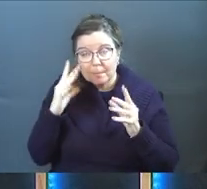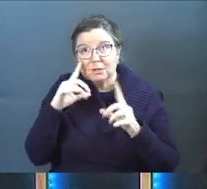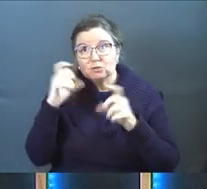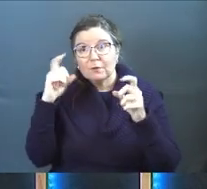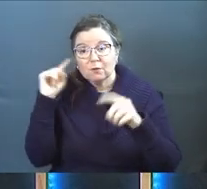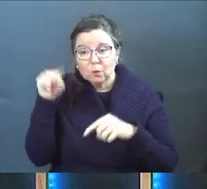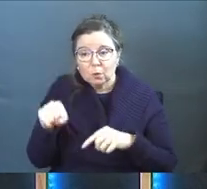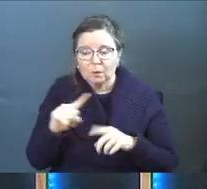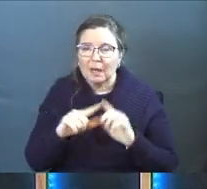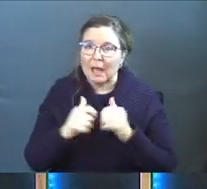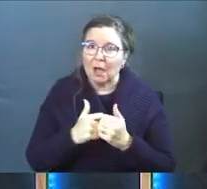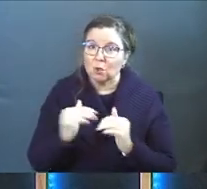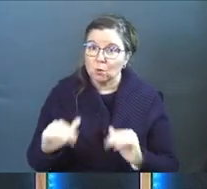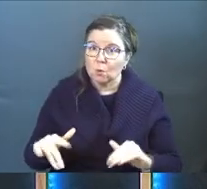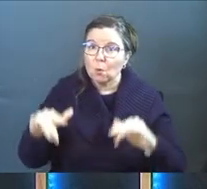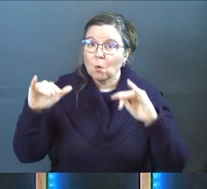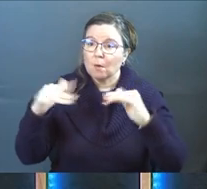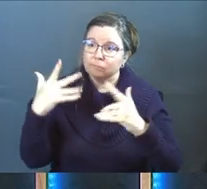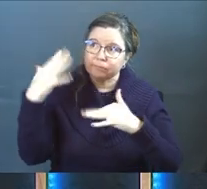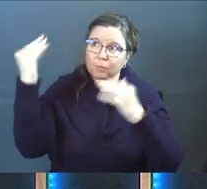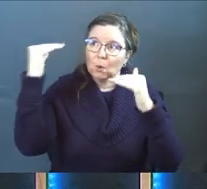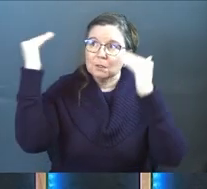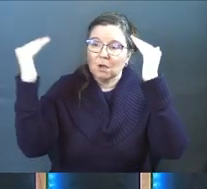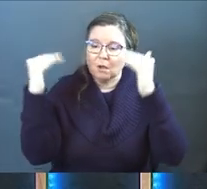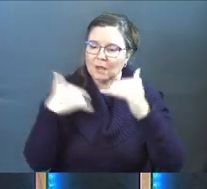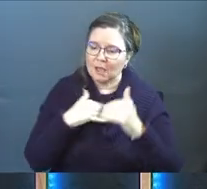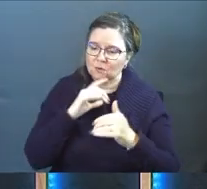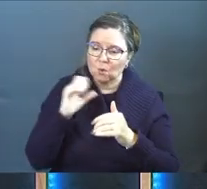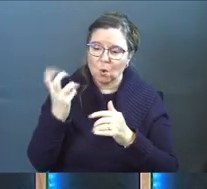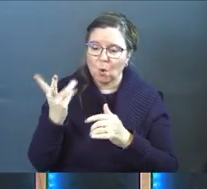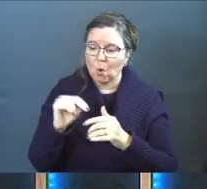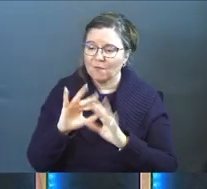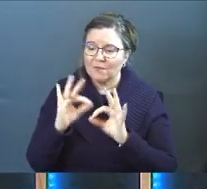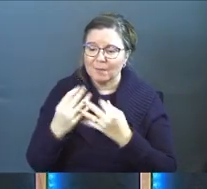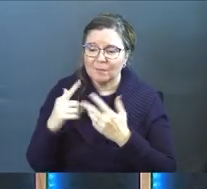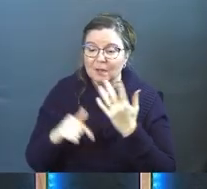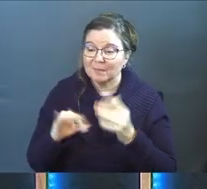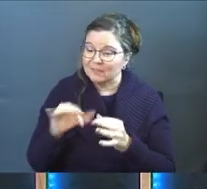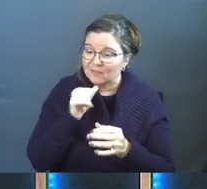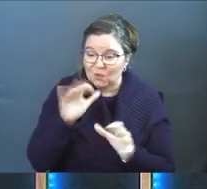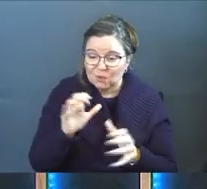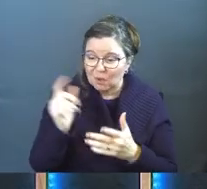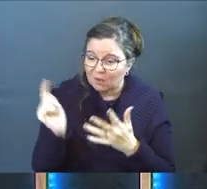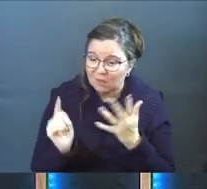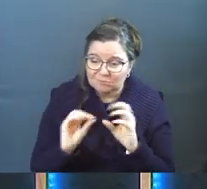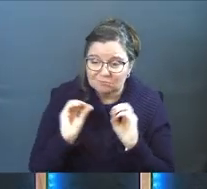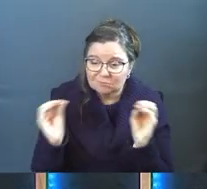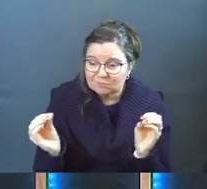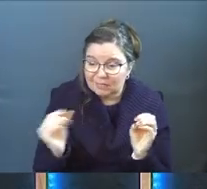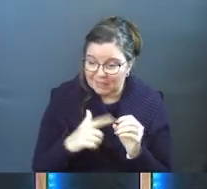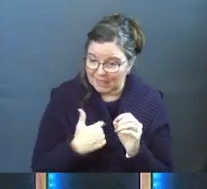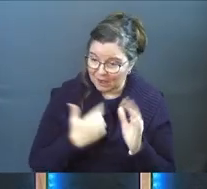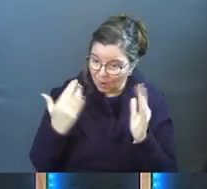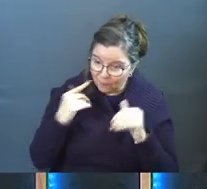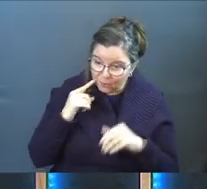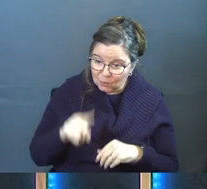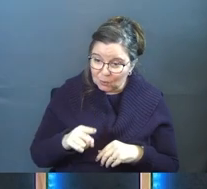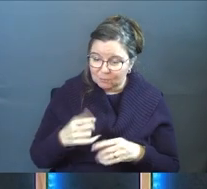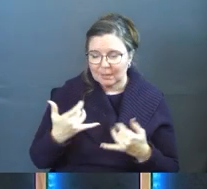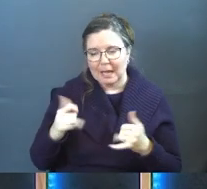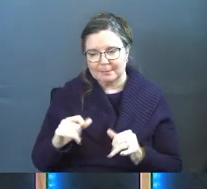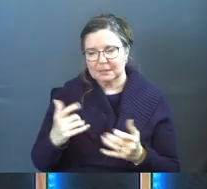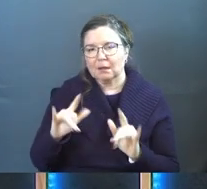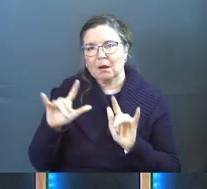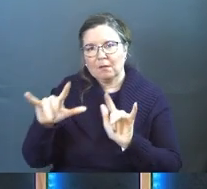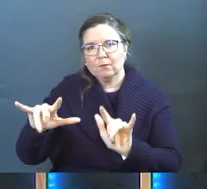my dreams for you, and how you might grow up and go into adulthood, have your old family, and all this kind of stuff. But if you don't do any of the things that I had hoped for you, I'm